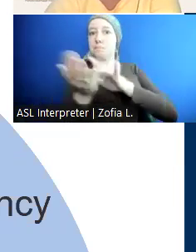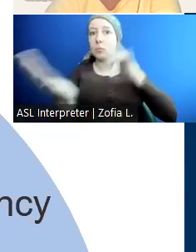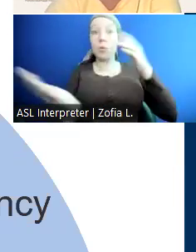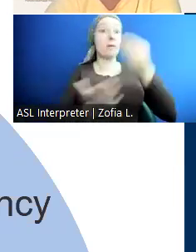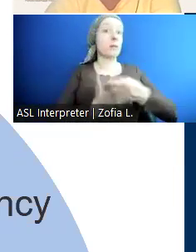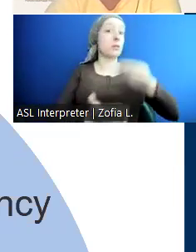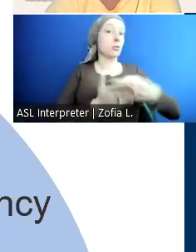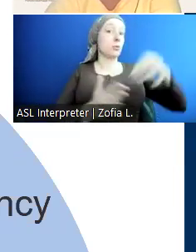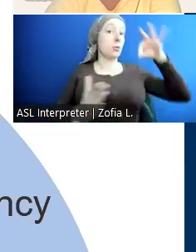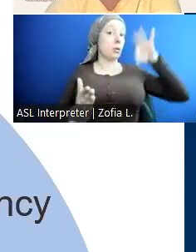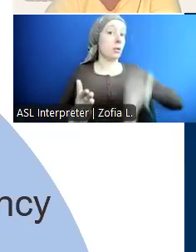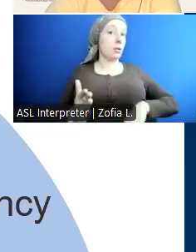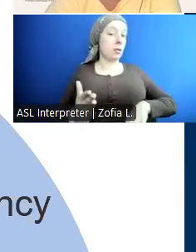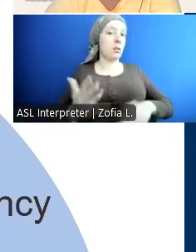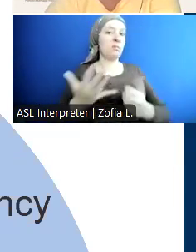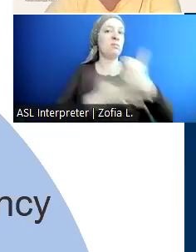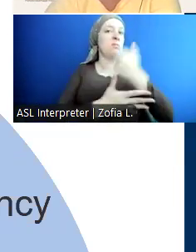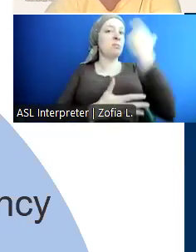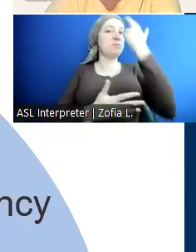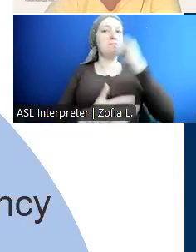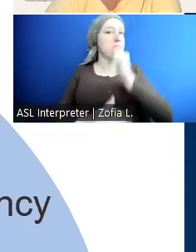gain as a primary motivator.